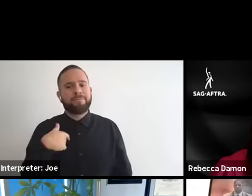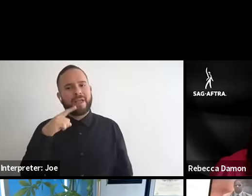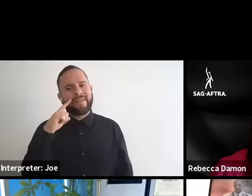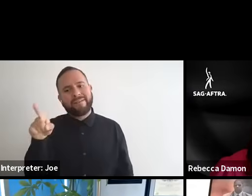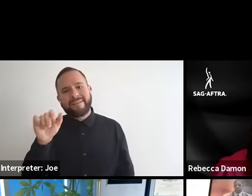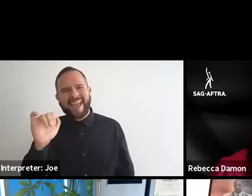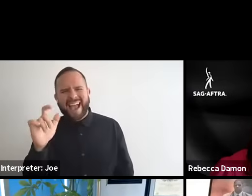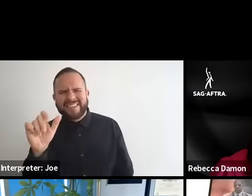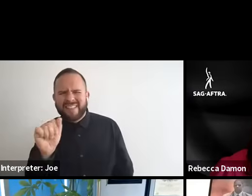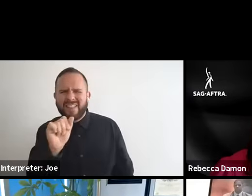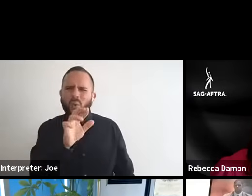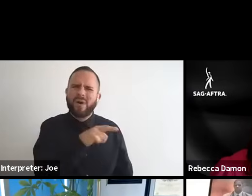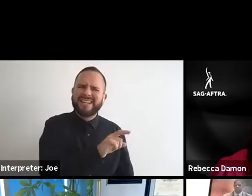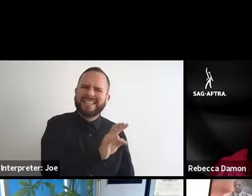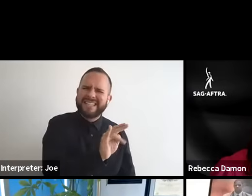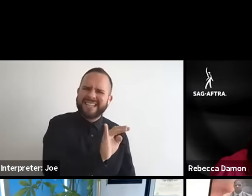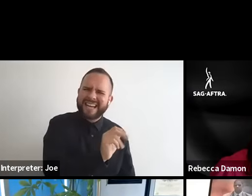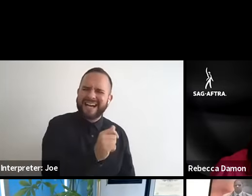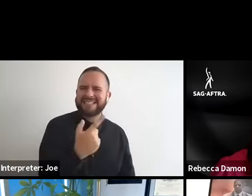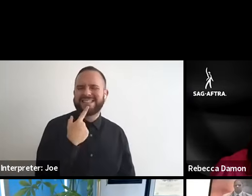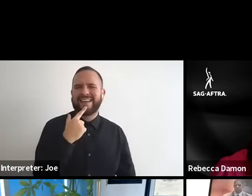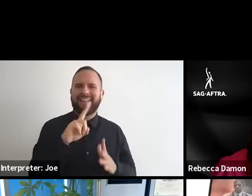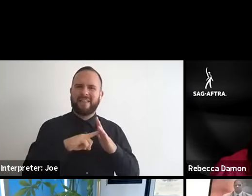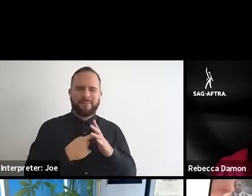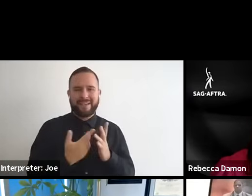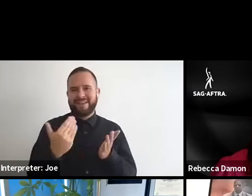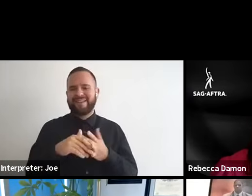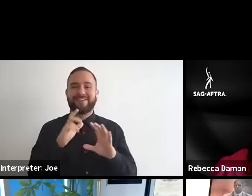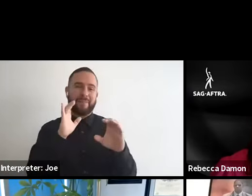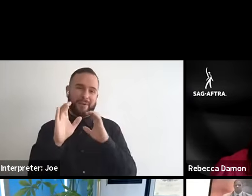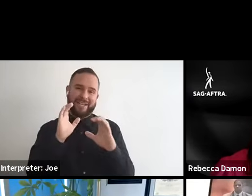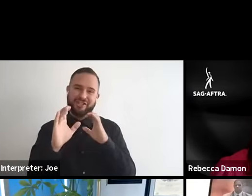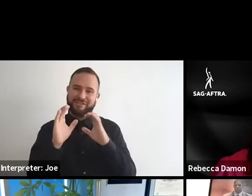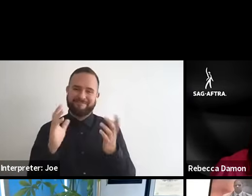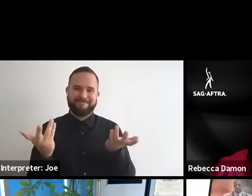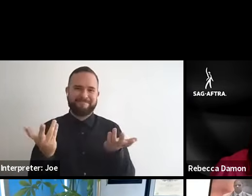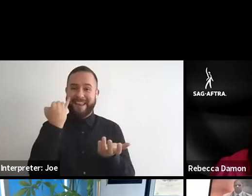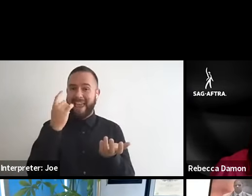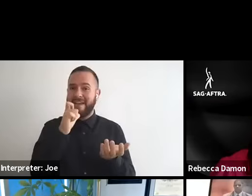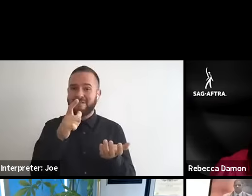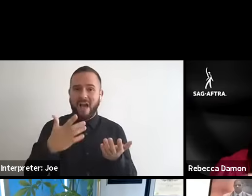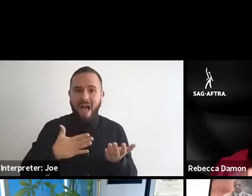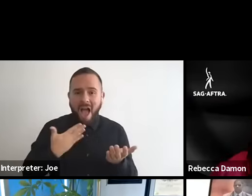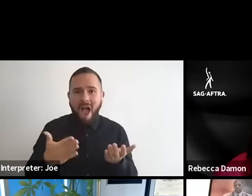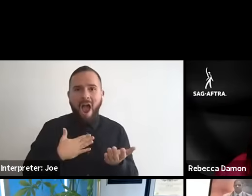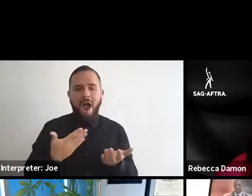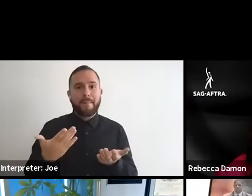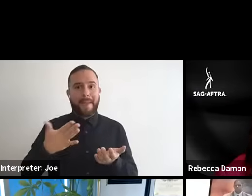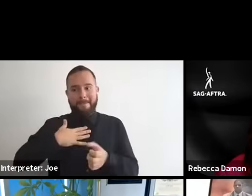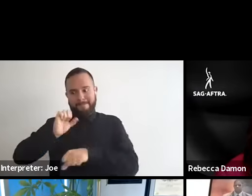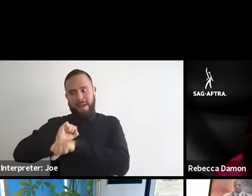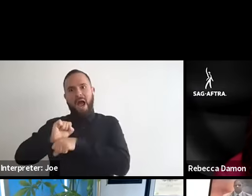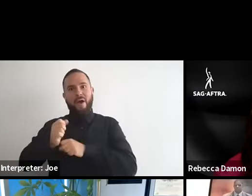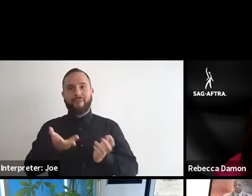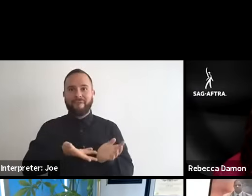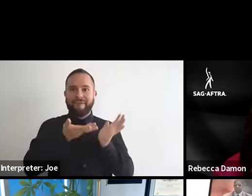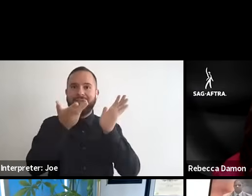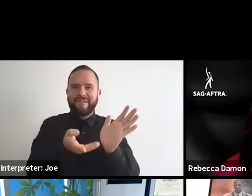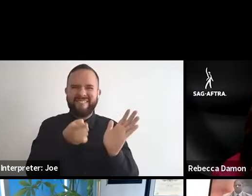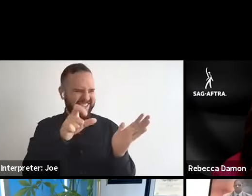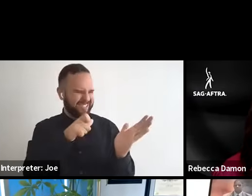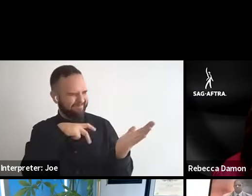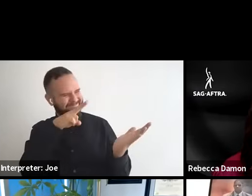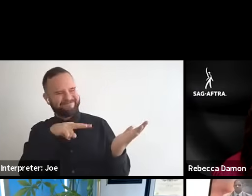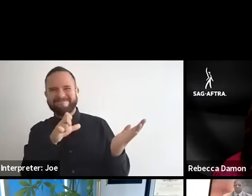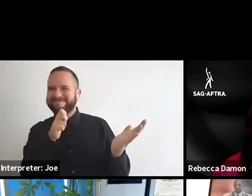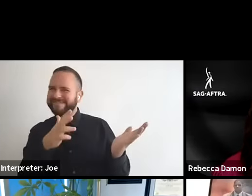the beginning. It's about communication. If you're unhappy with what I'm bringing to the table, or if you